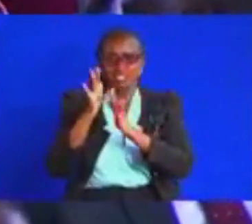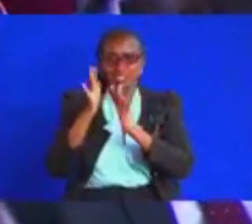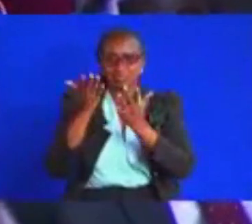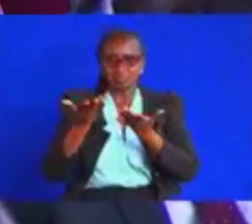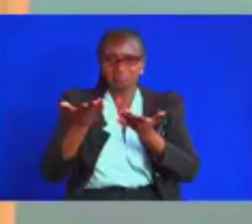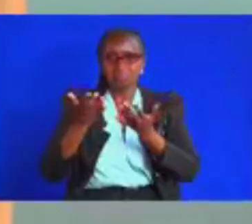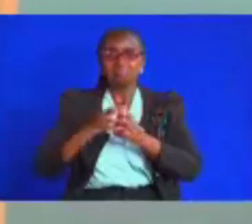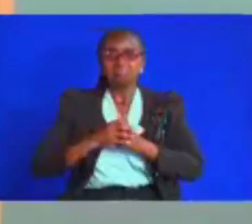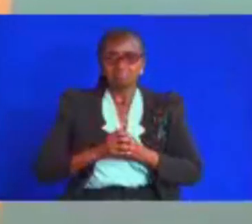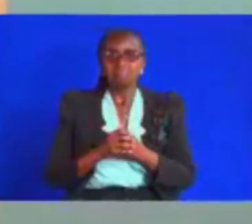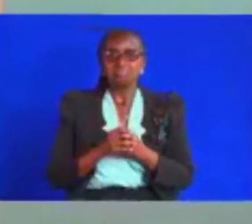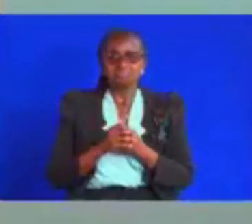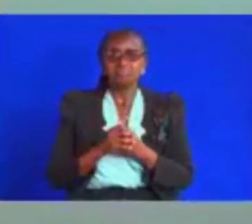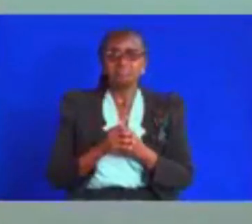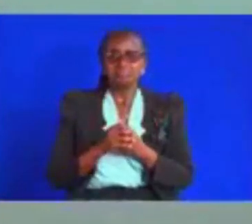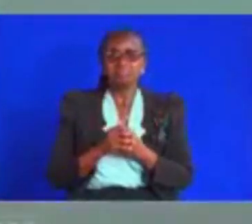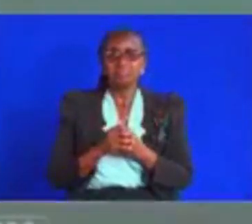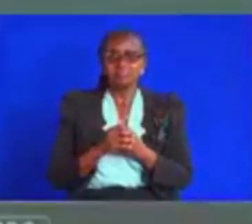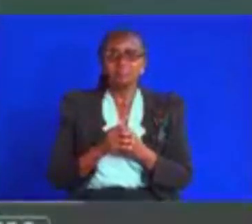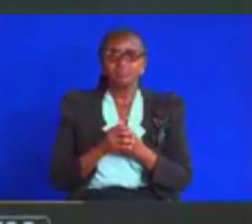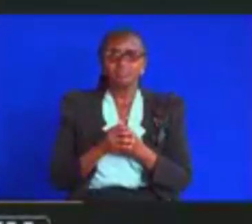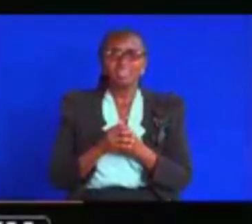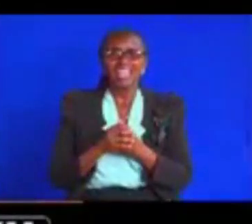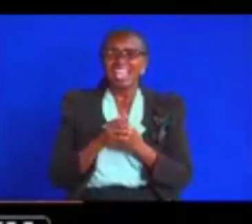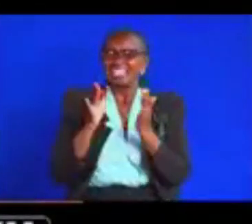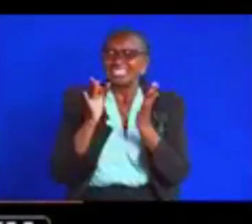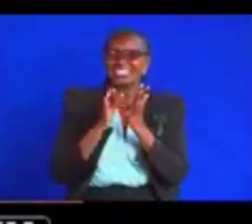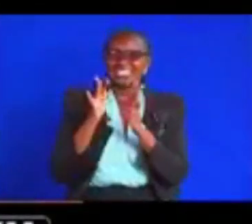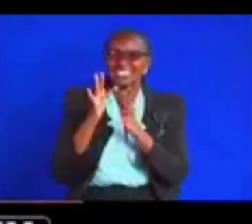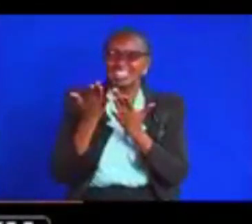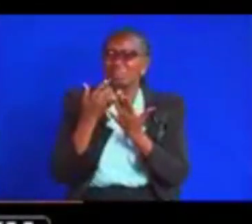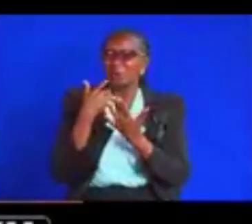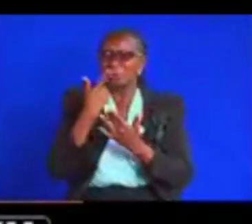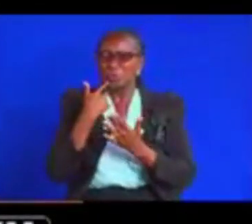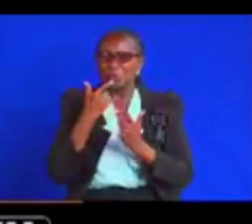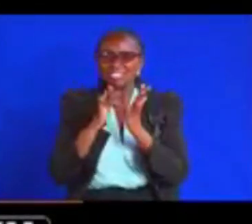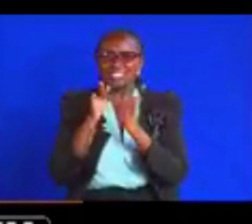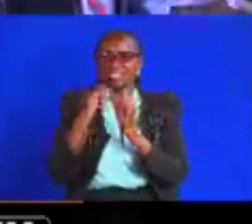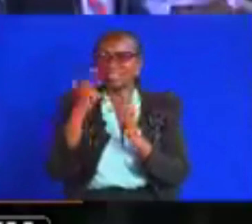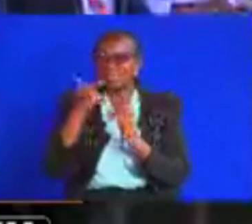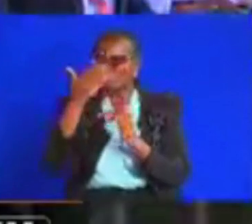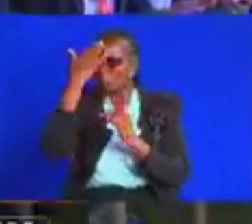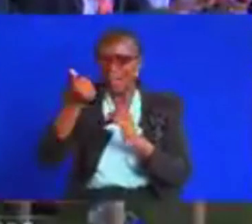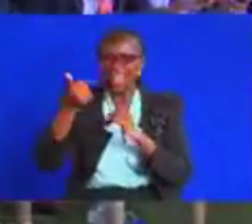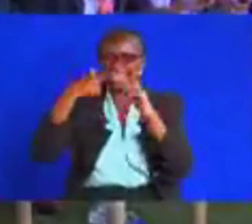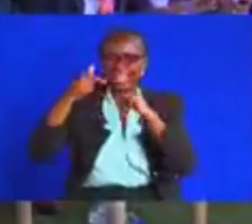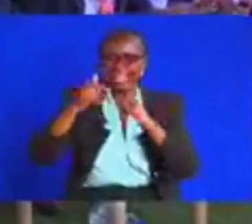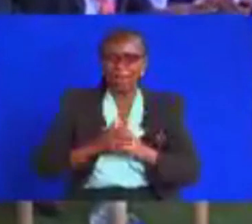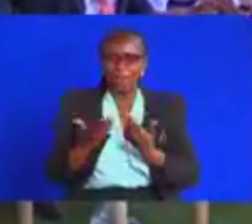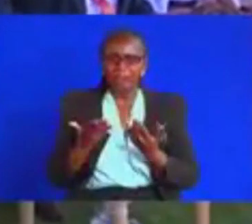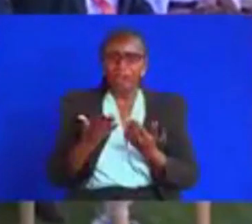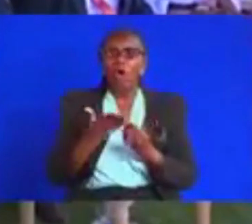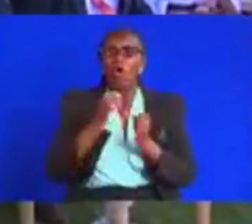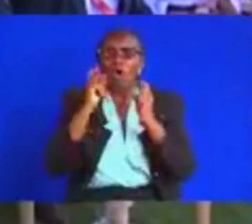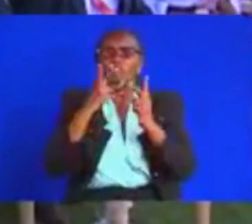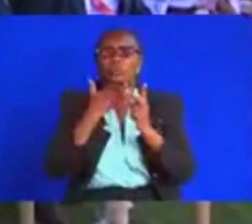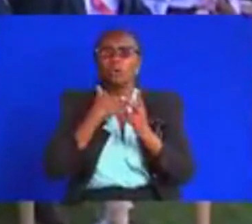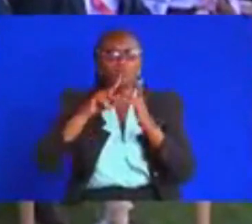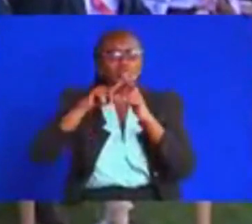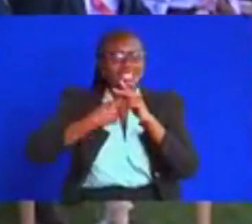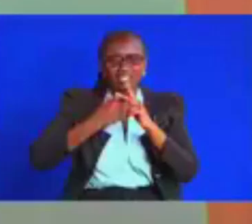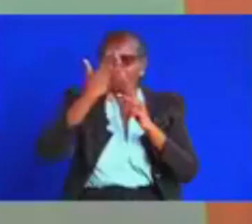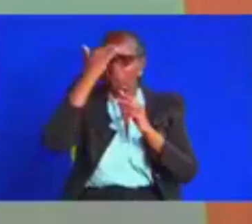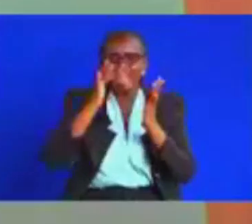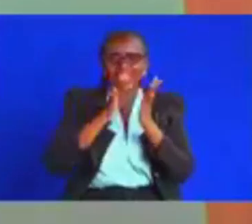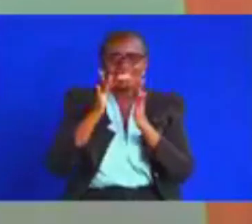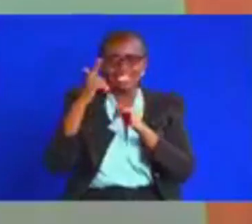teaching someone something already? Who is this Jesus really, and why did he come? I think I should start with why he came.